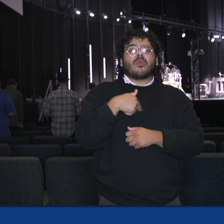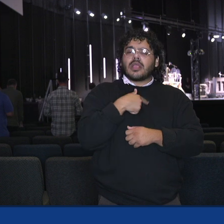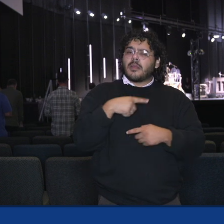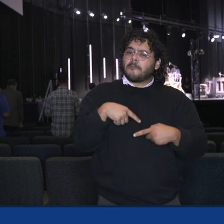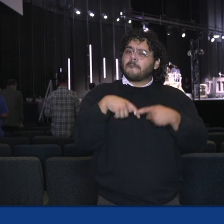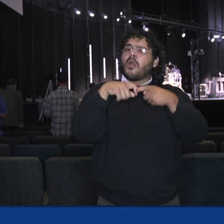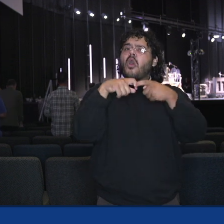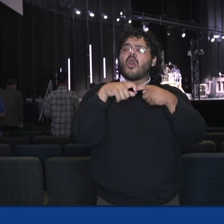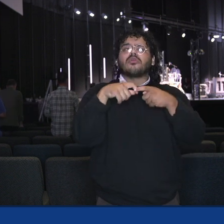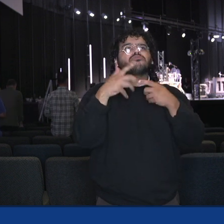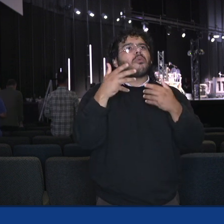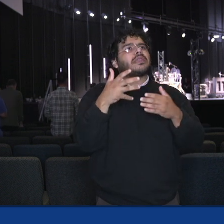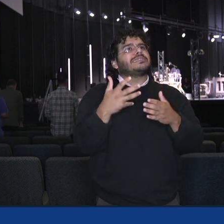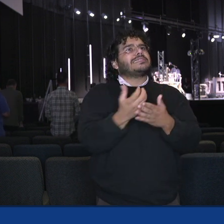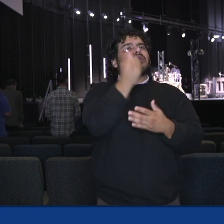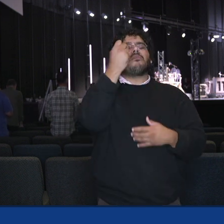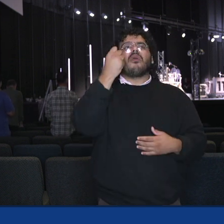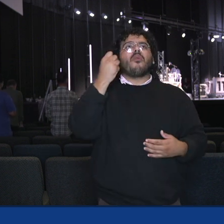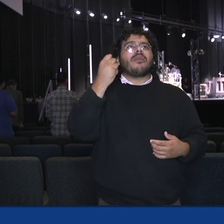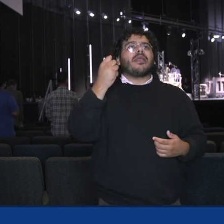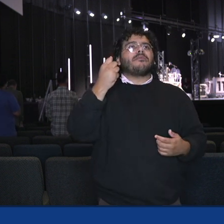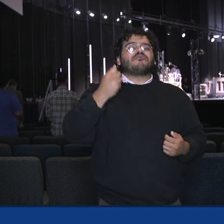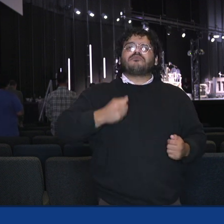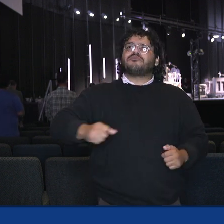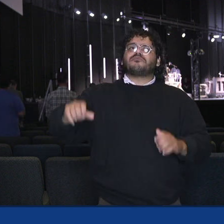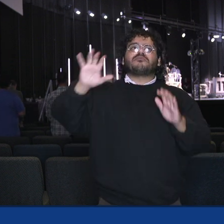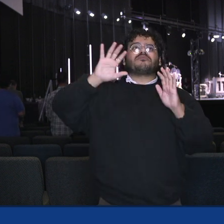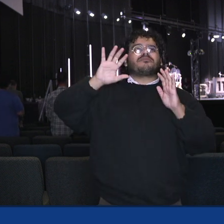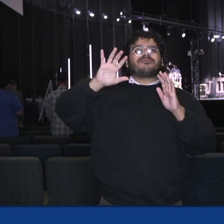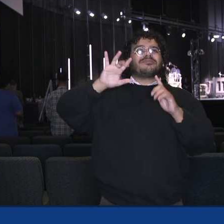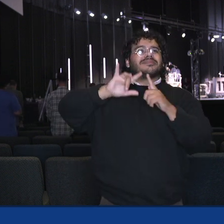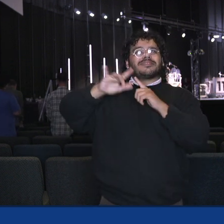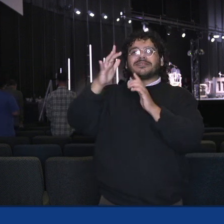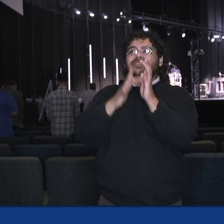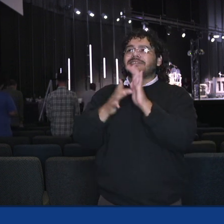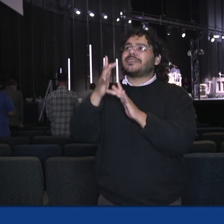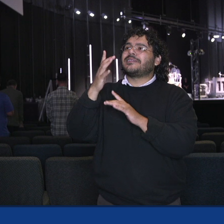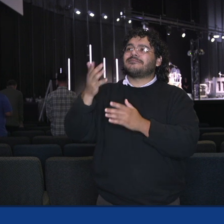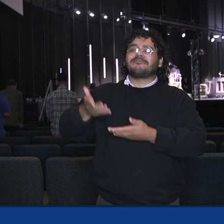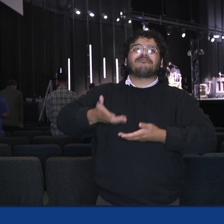eyes, and just surrender to him.